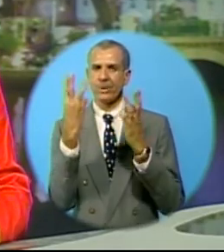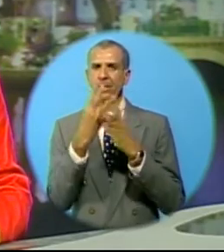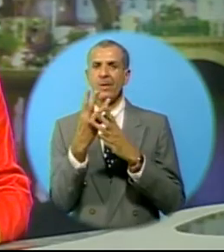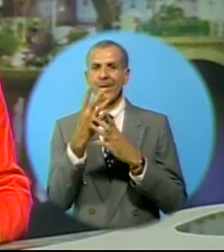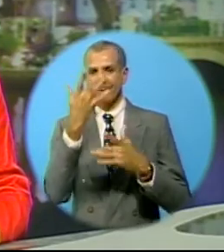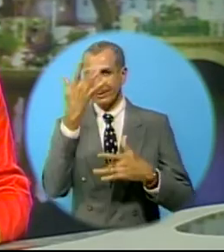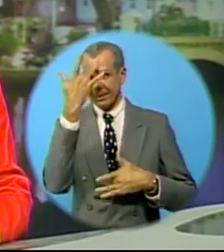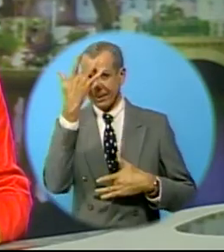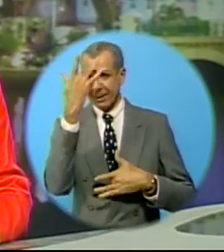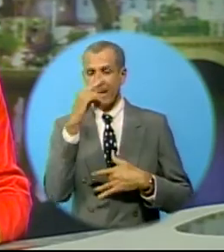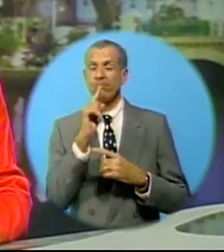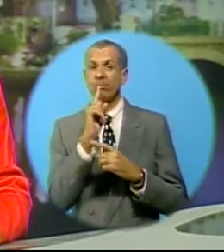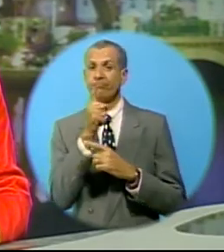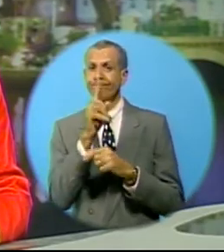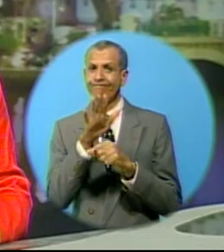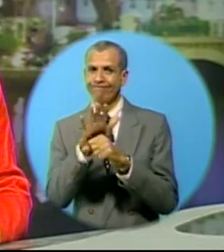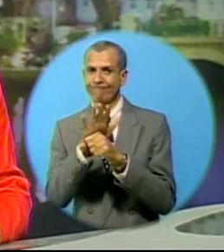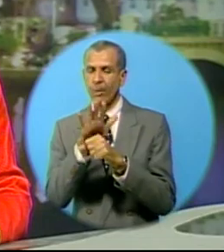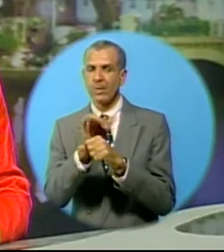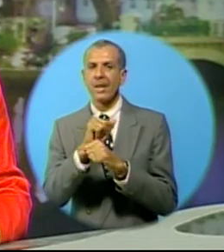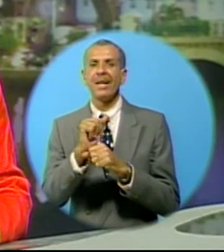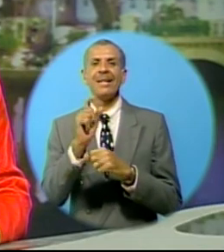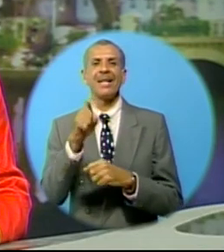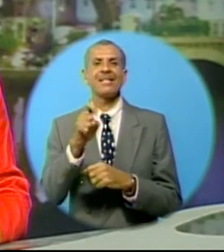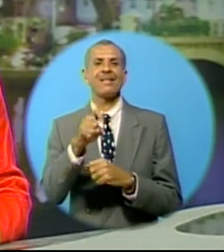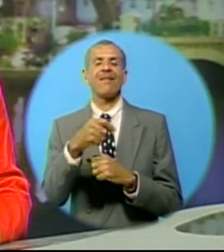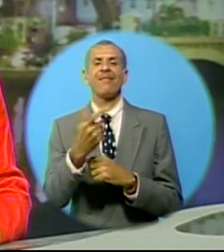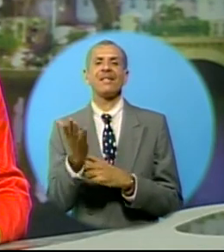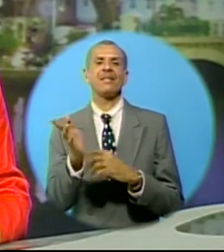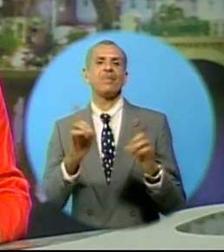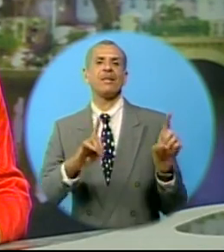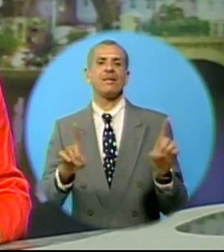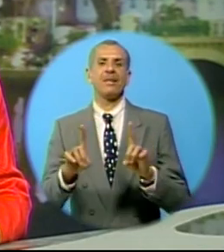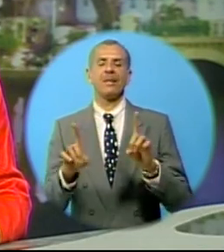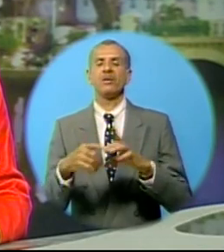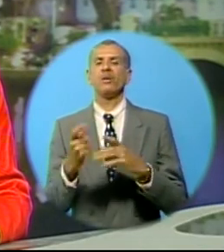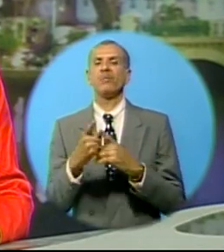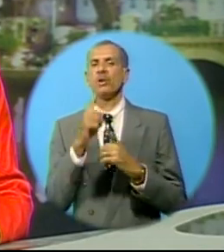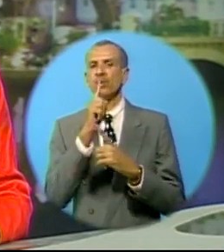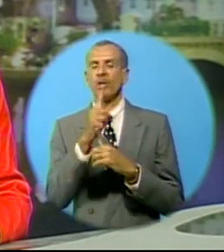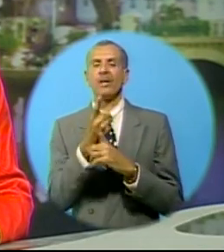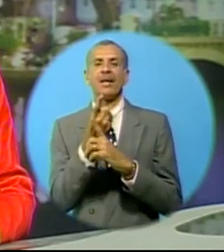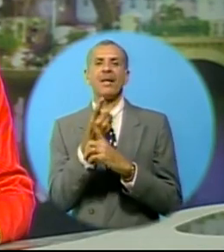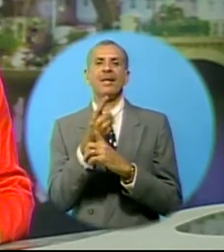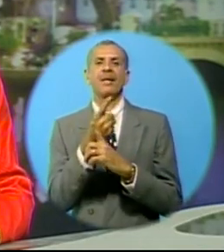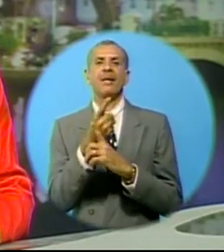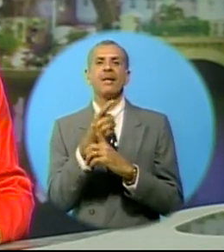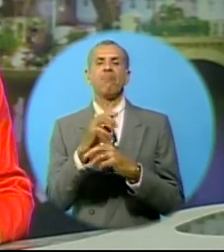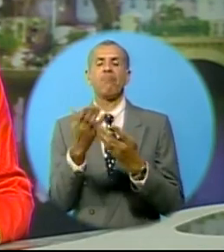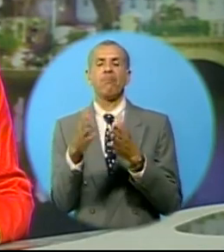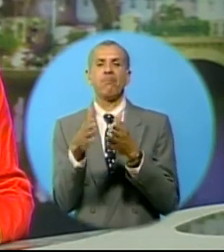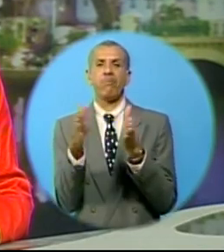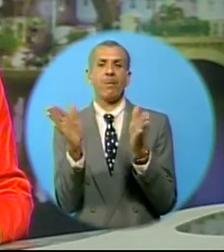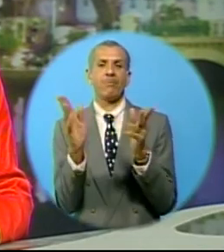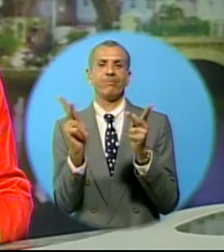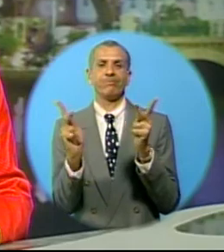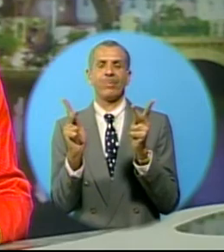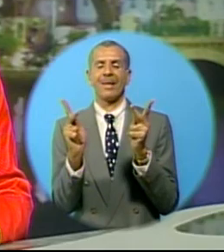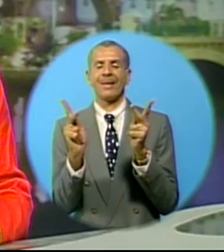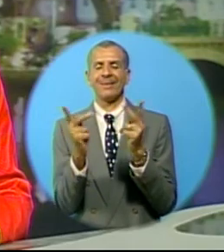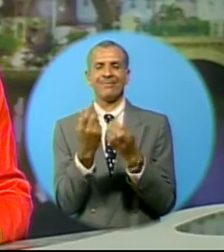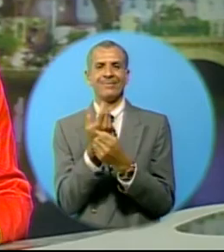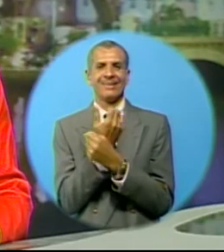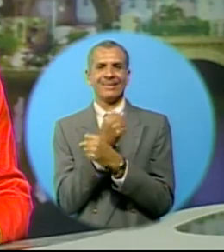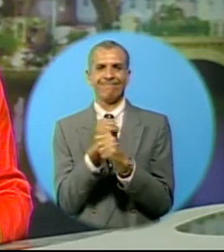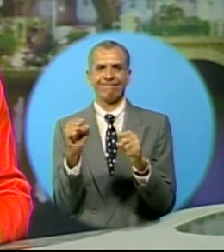and has given the assurance all necessary measures are being taken to ensure the public's health. It says these include weekly surveillance